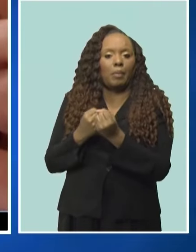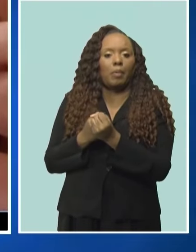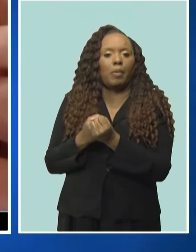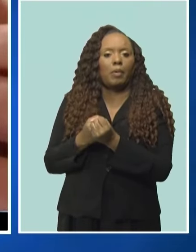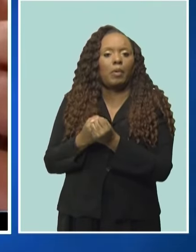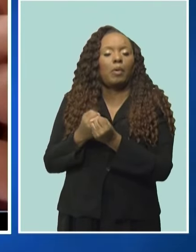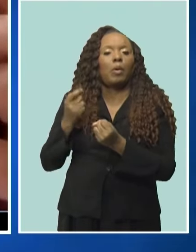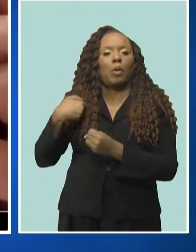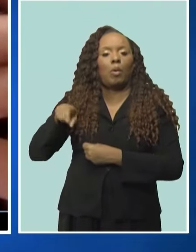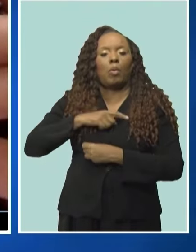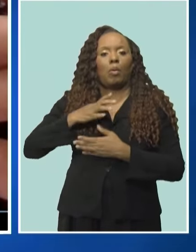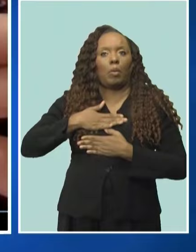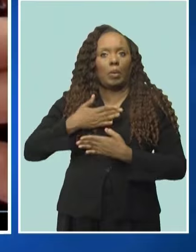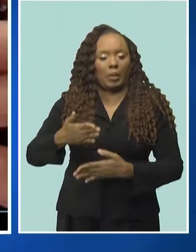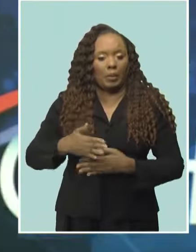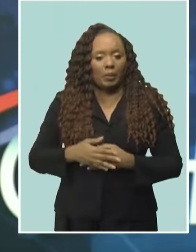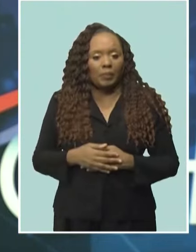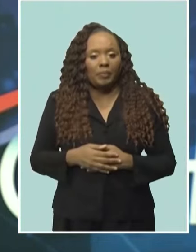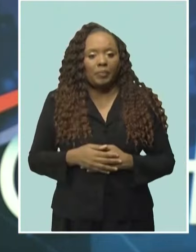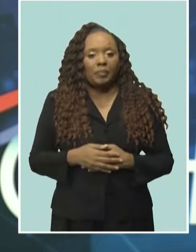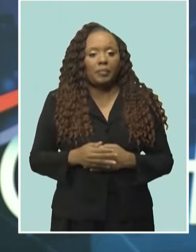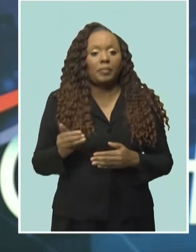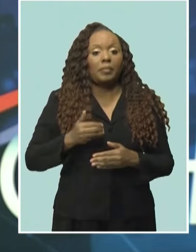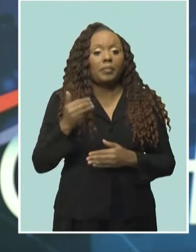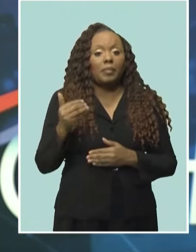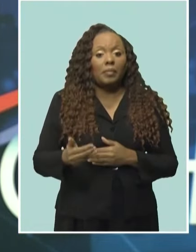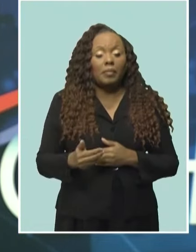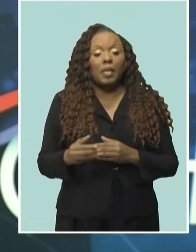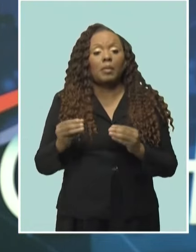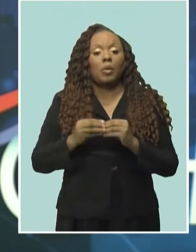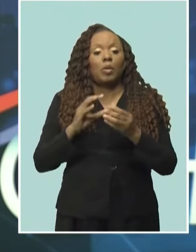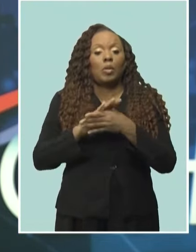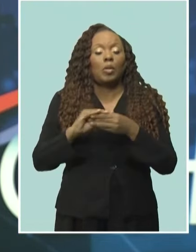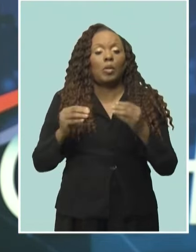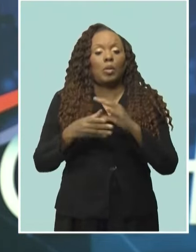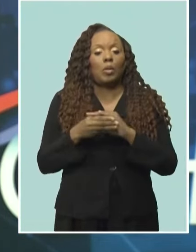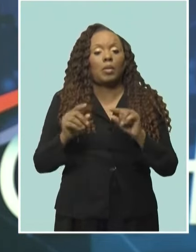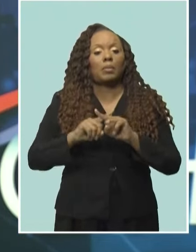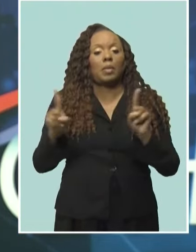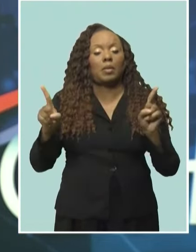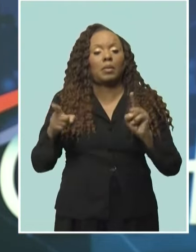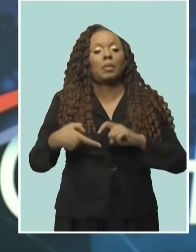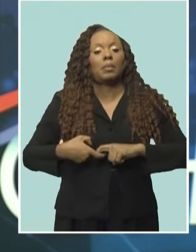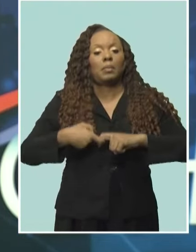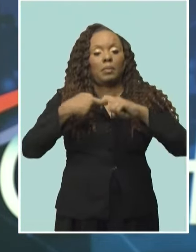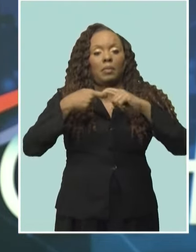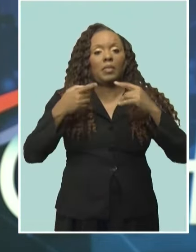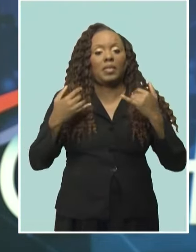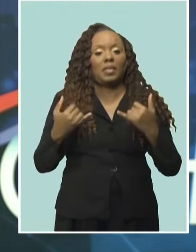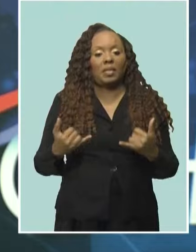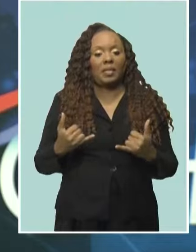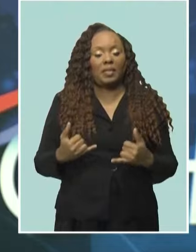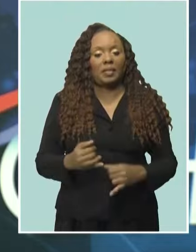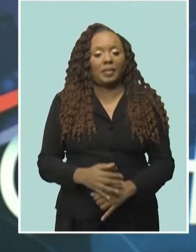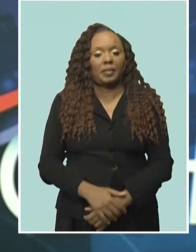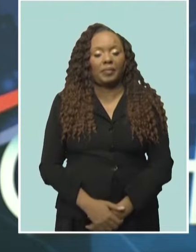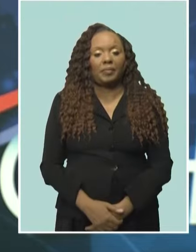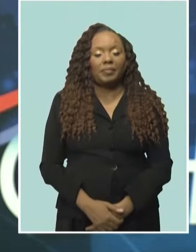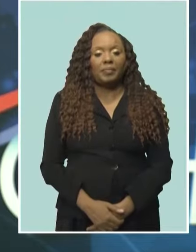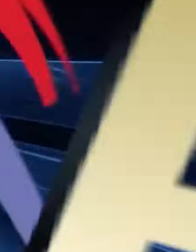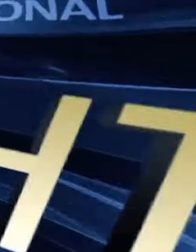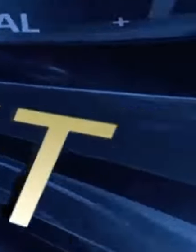by those agencies involved. Take a break here, but coming up, jobs for Barbadians in the hotel sector in